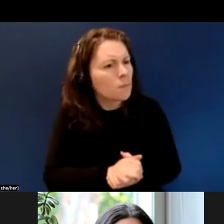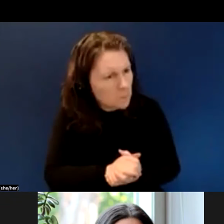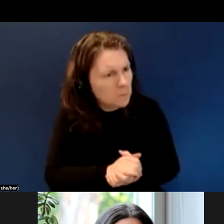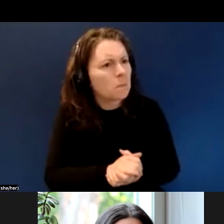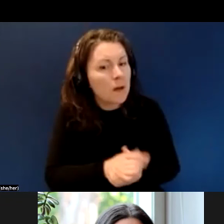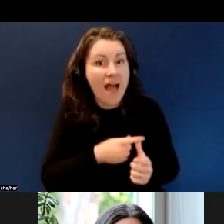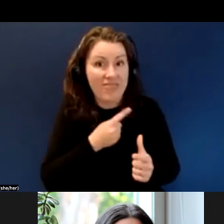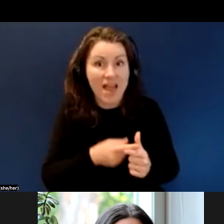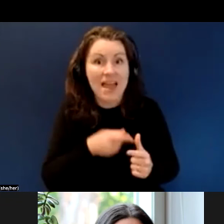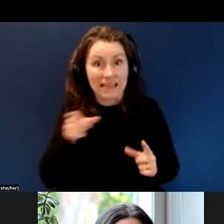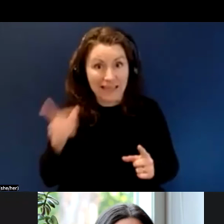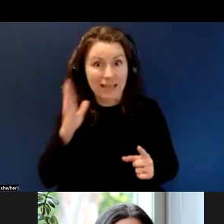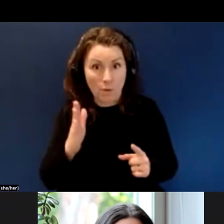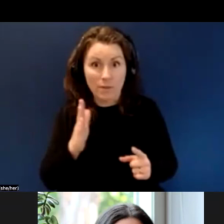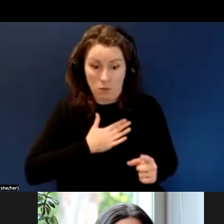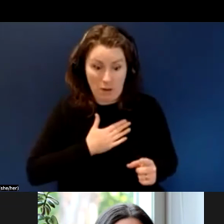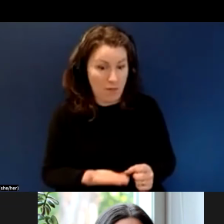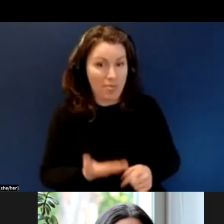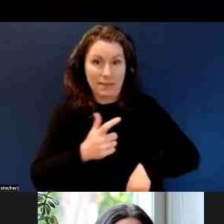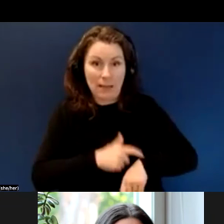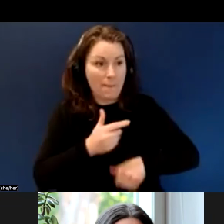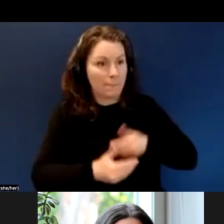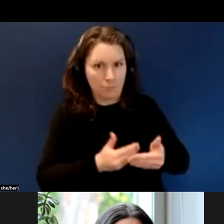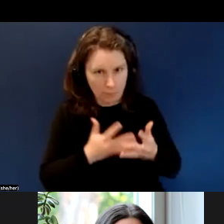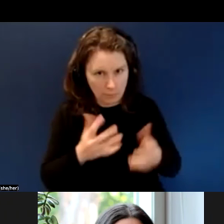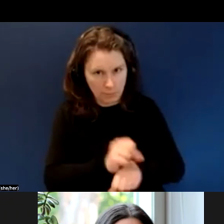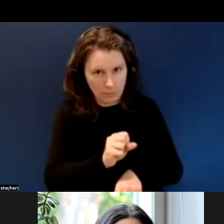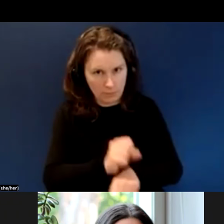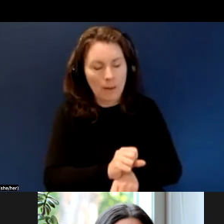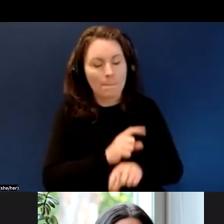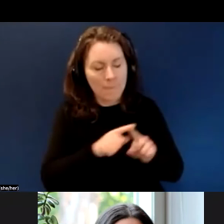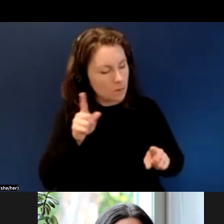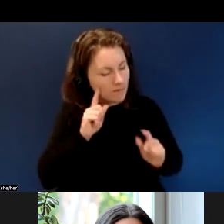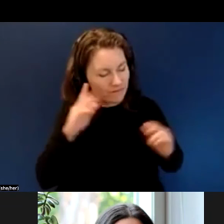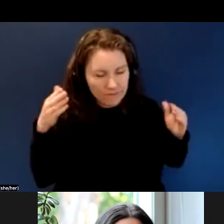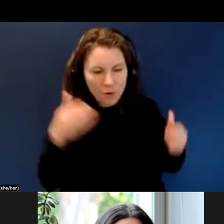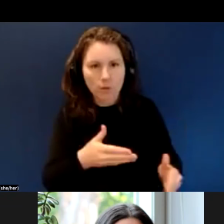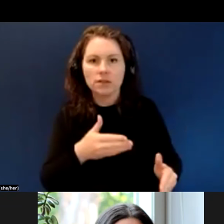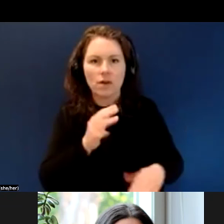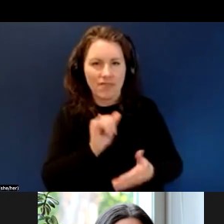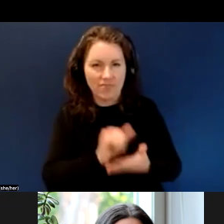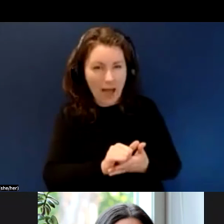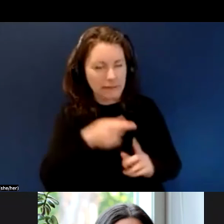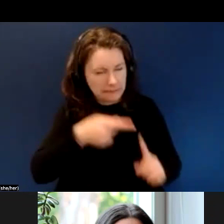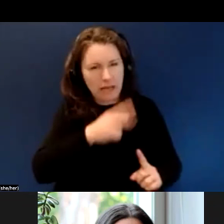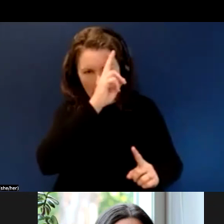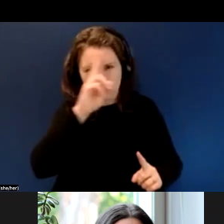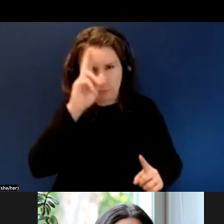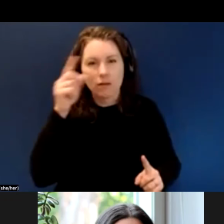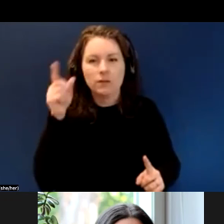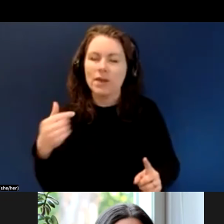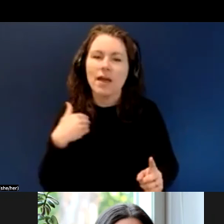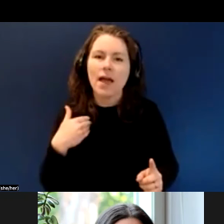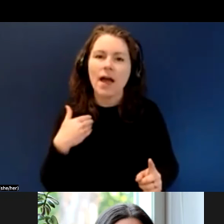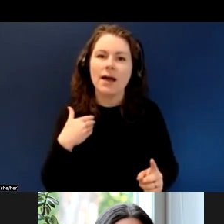would take the time to go back, and I mean, it's an incredible amount of work, and he was really focused on that hospital. So he had like a